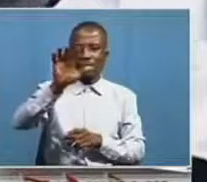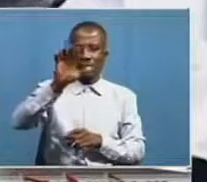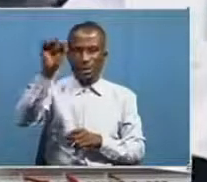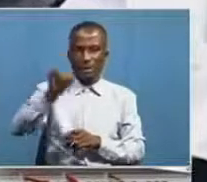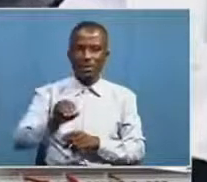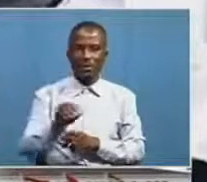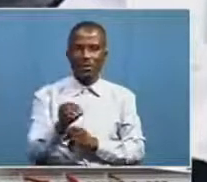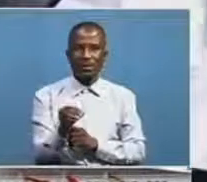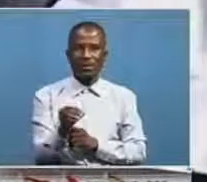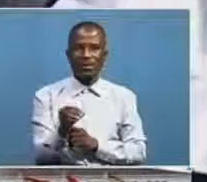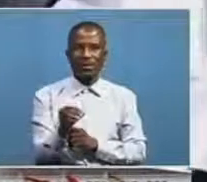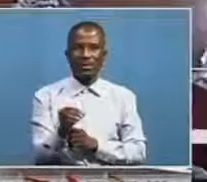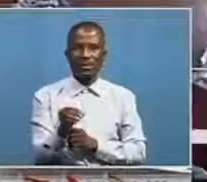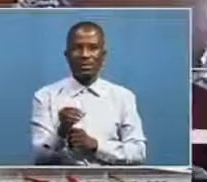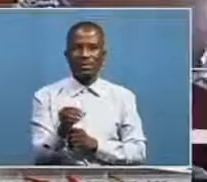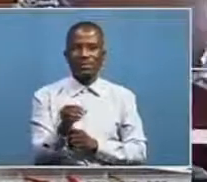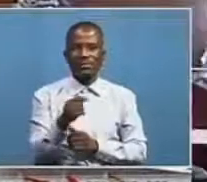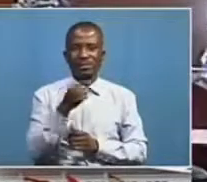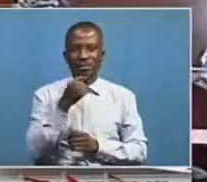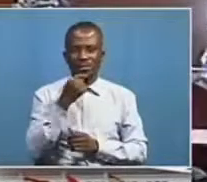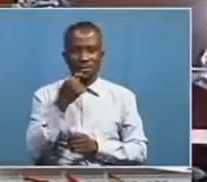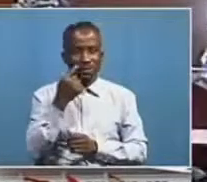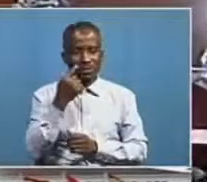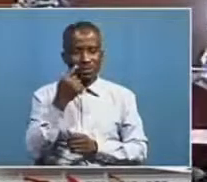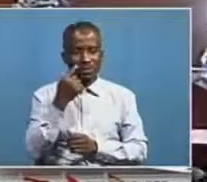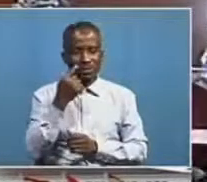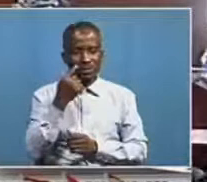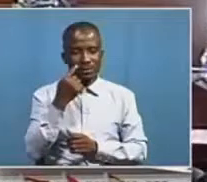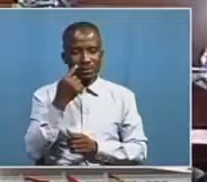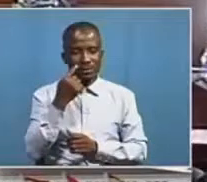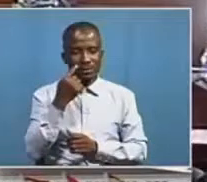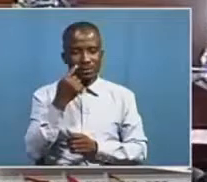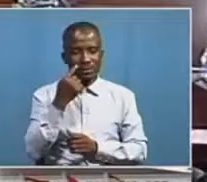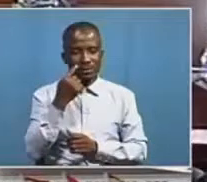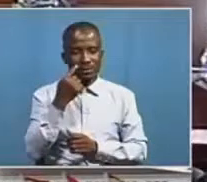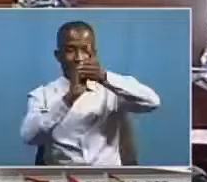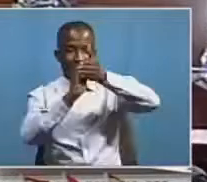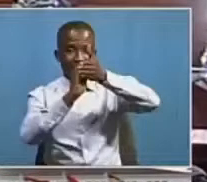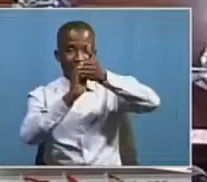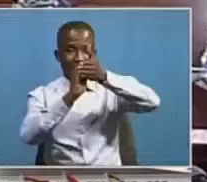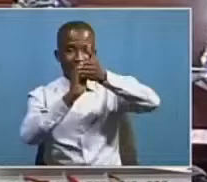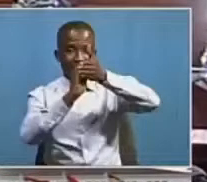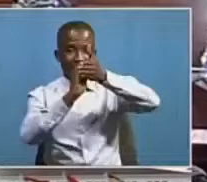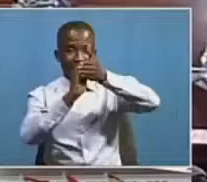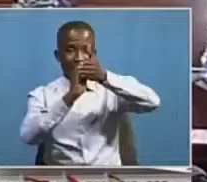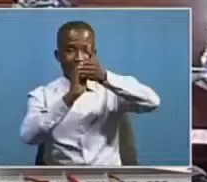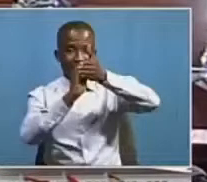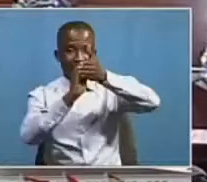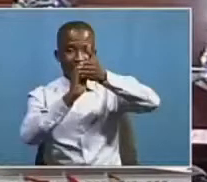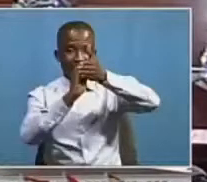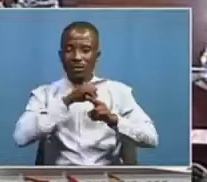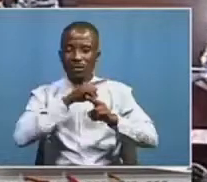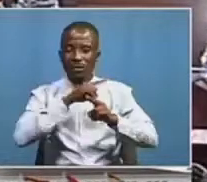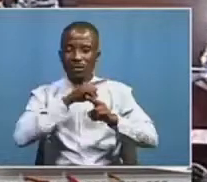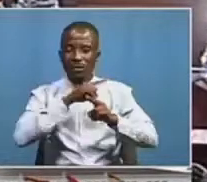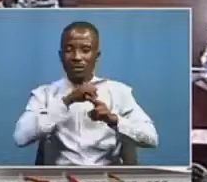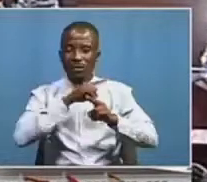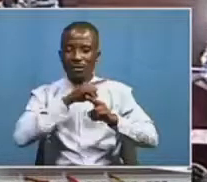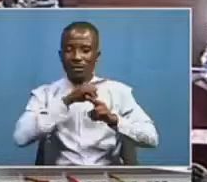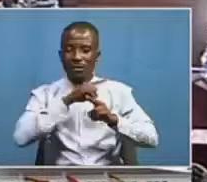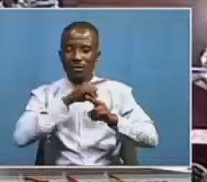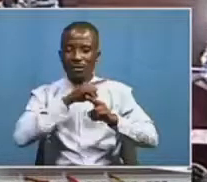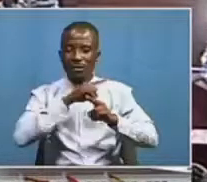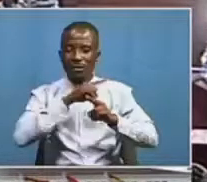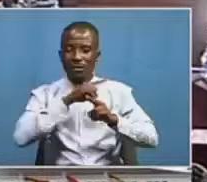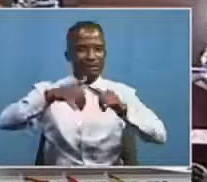51.295%. So you see that even if you were to deduct your alleged padded votes from the votes of the second respondent, he